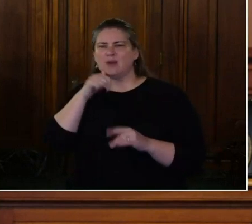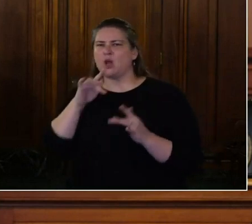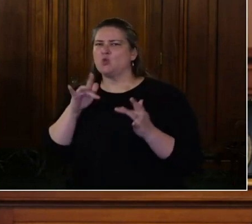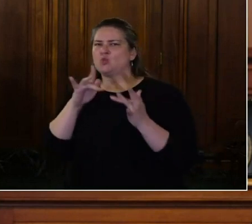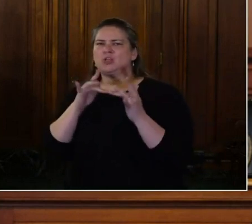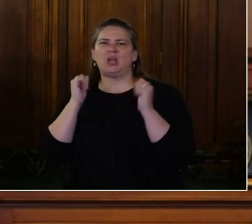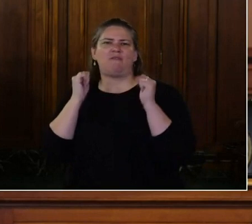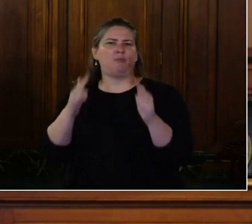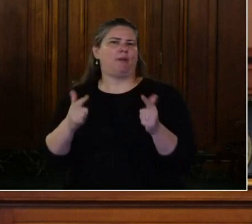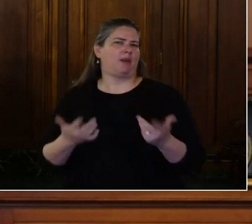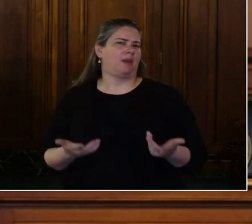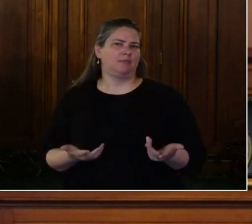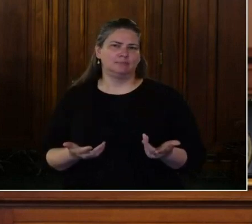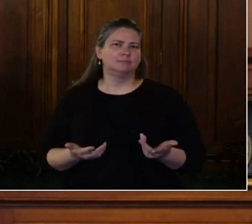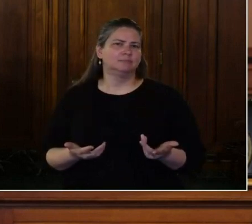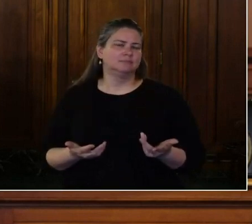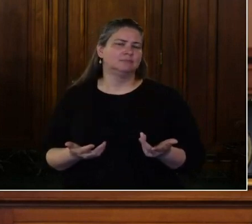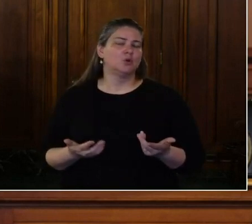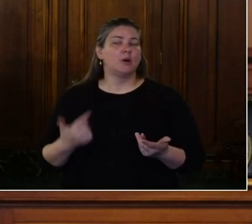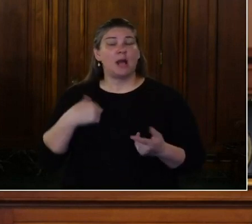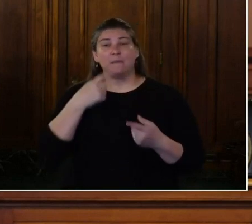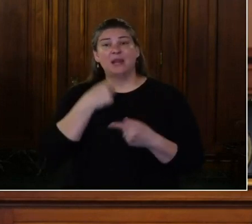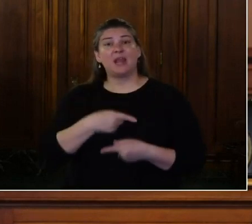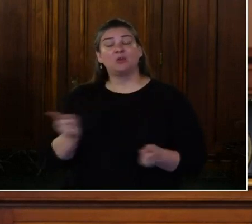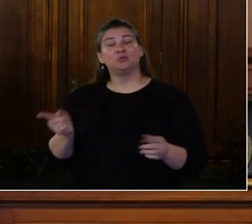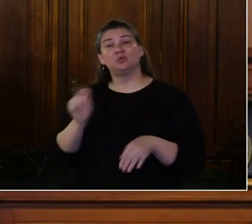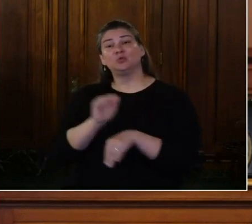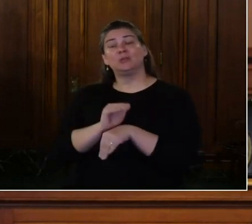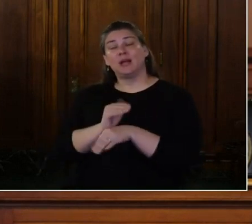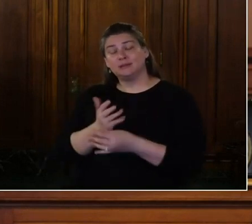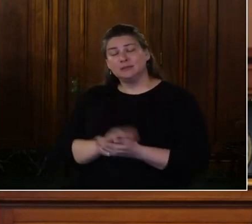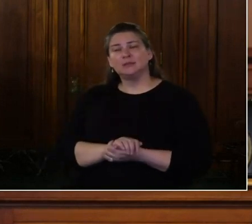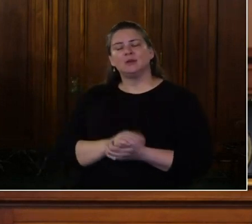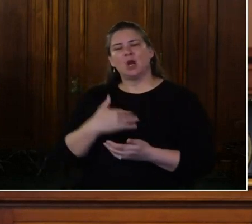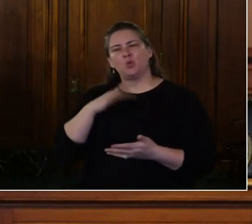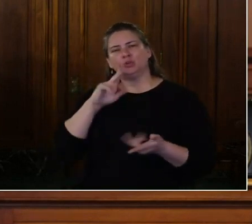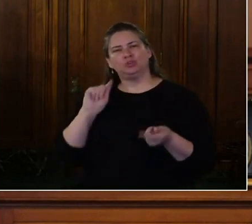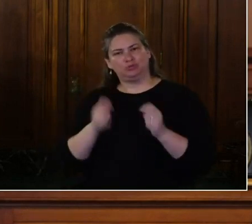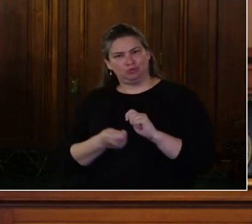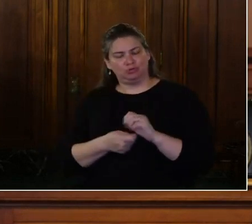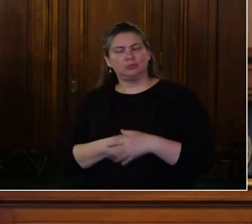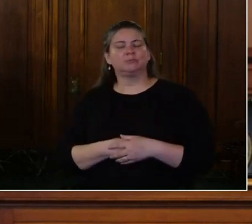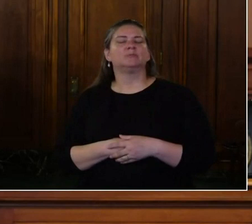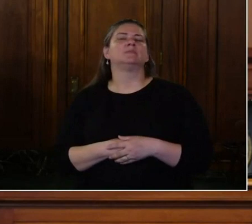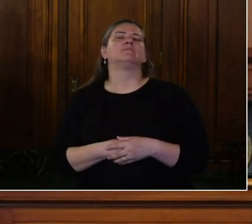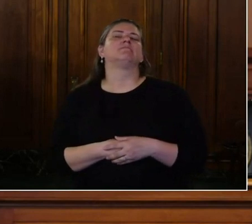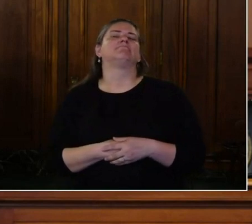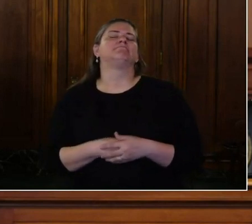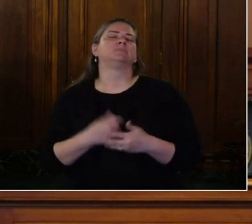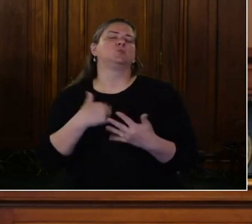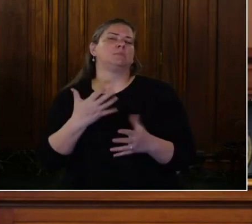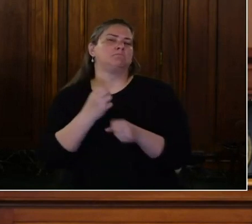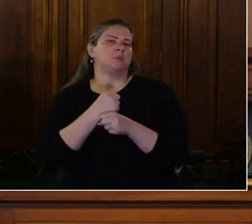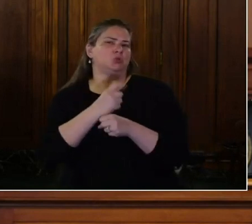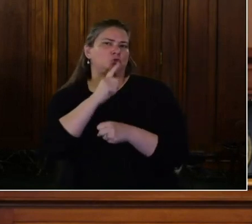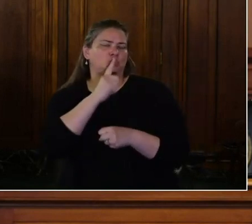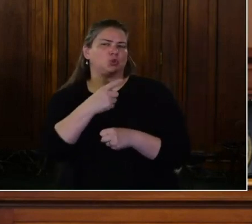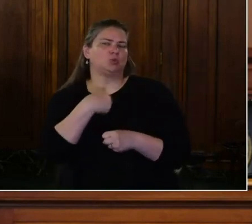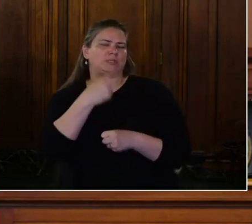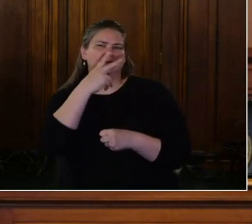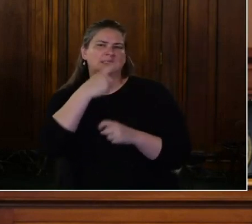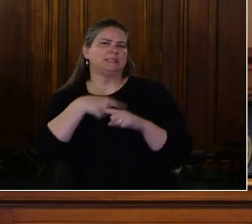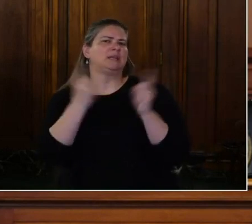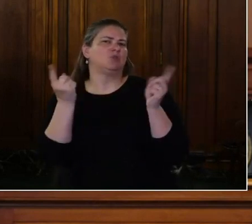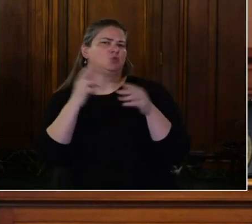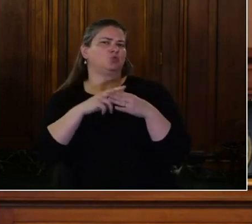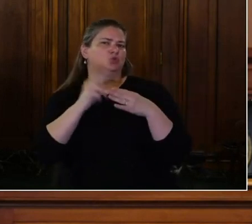that we need to. So I'm also announcing tonight that I'm going to make some changes to make sure that we see some different